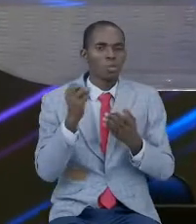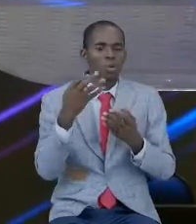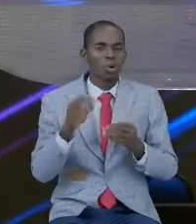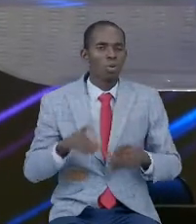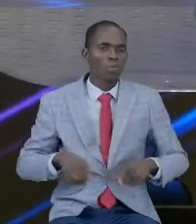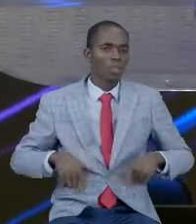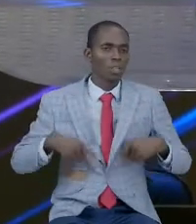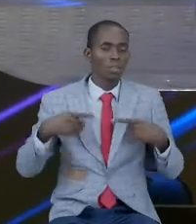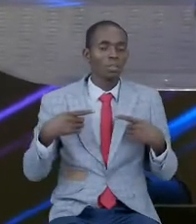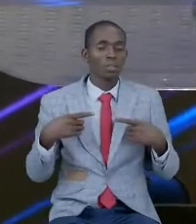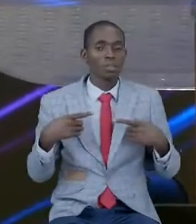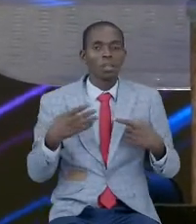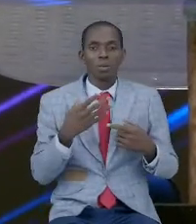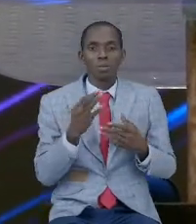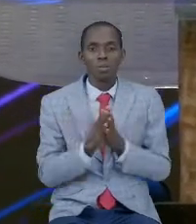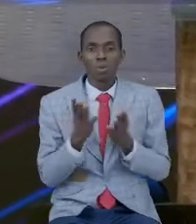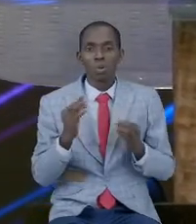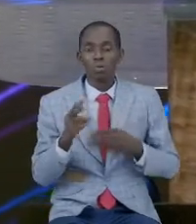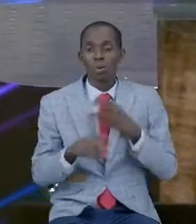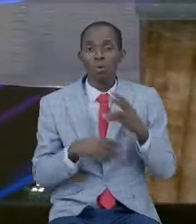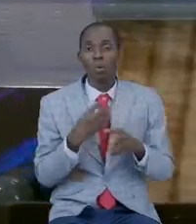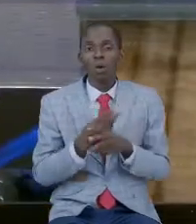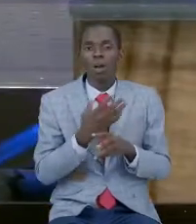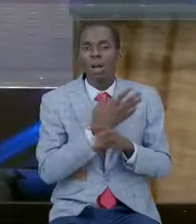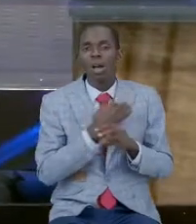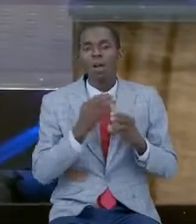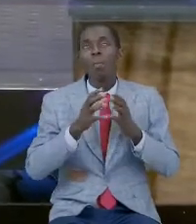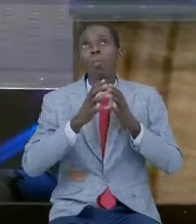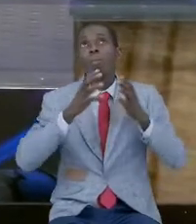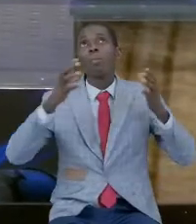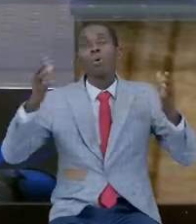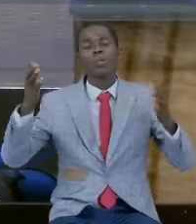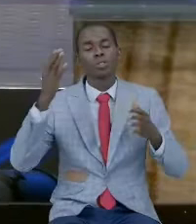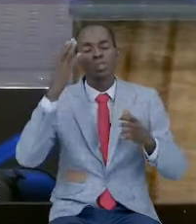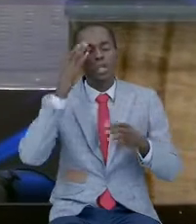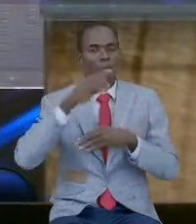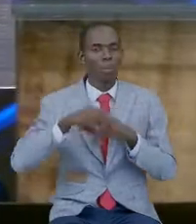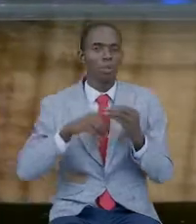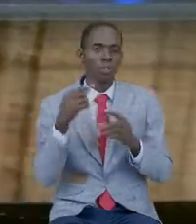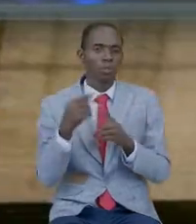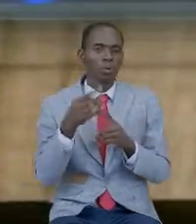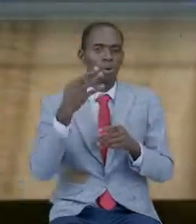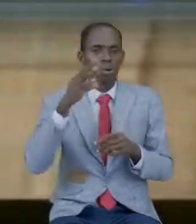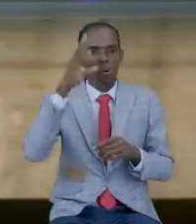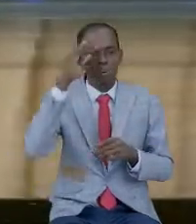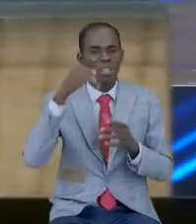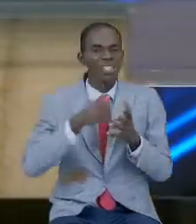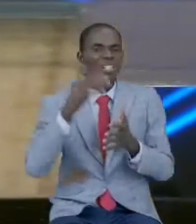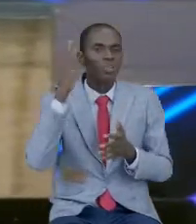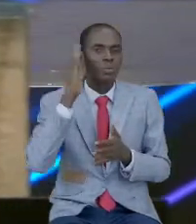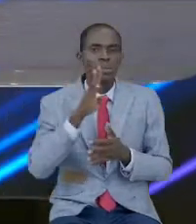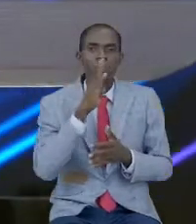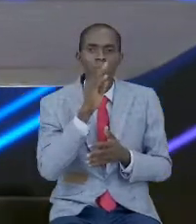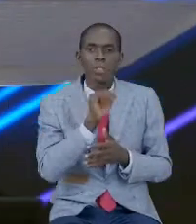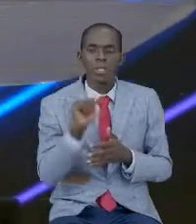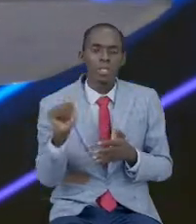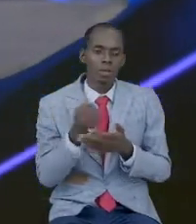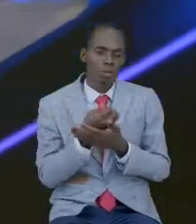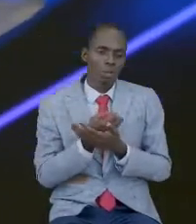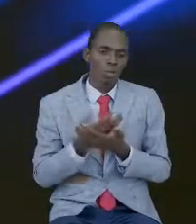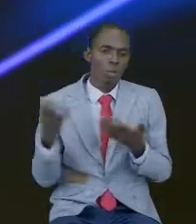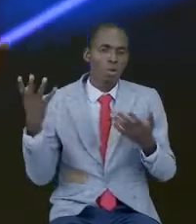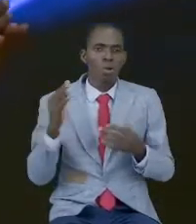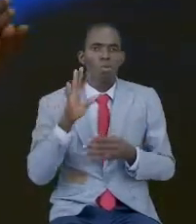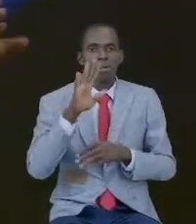and get much knowledge about the words of men, it will be a waste of your